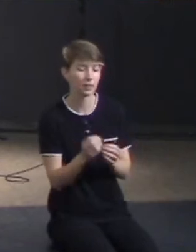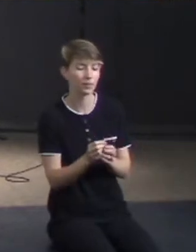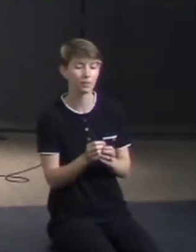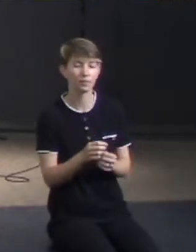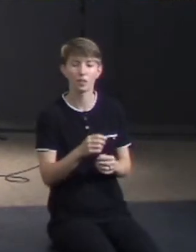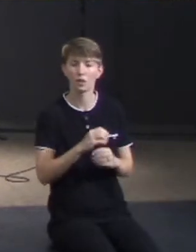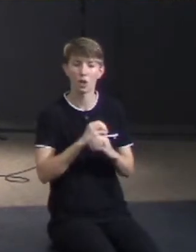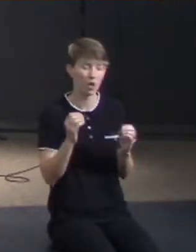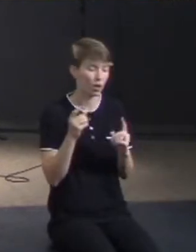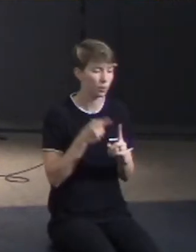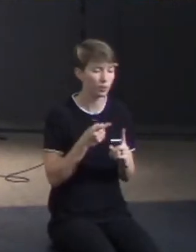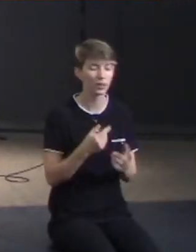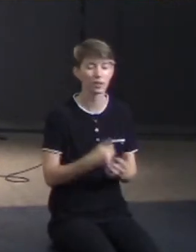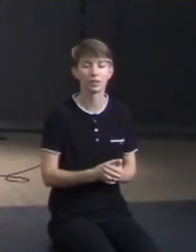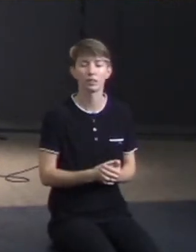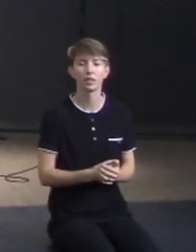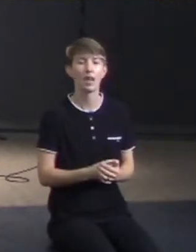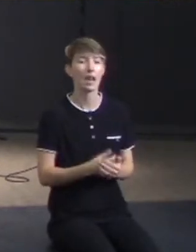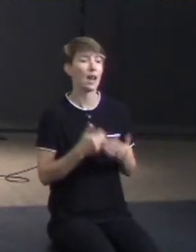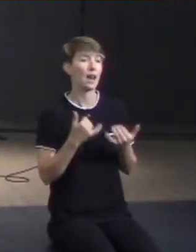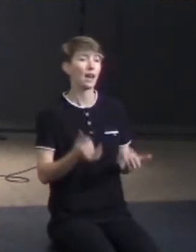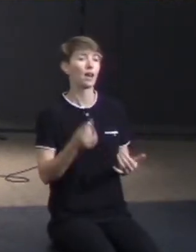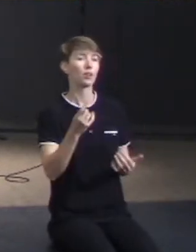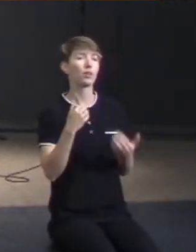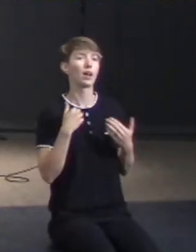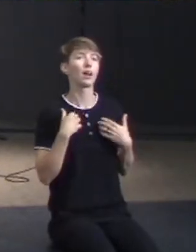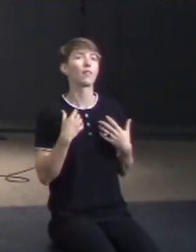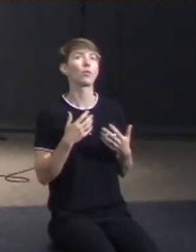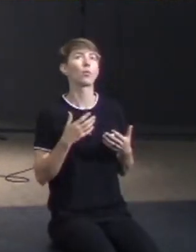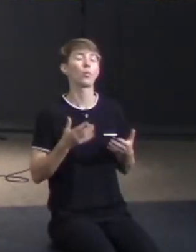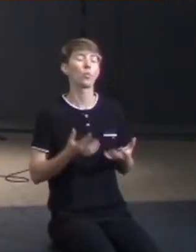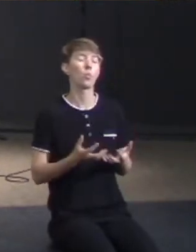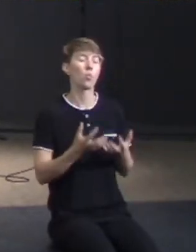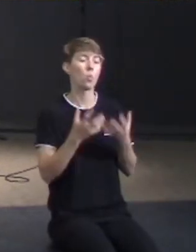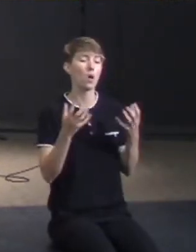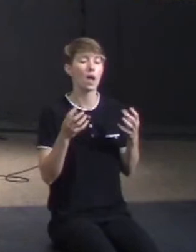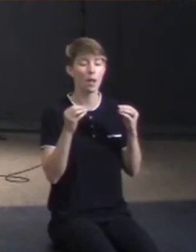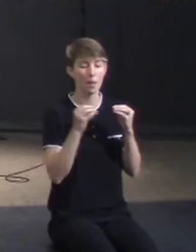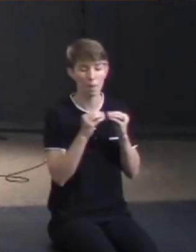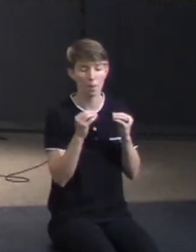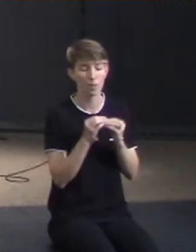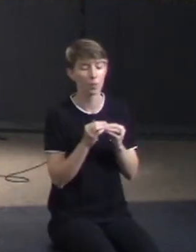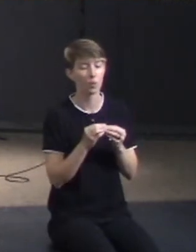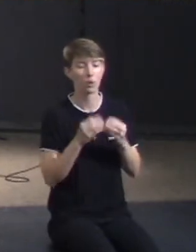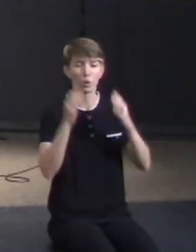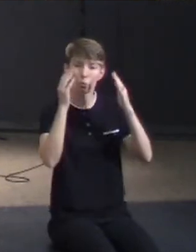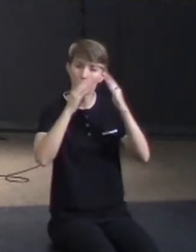fact, now you have way more worries because everything costs so much more.